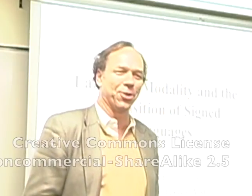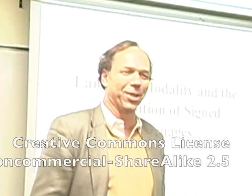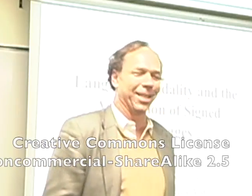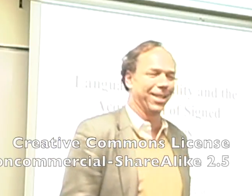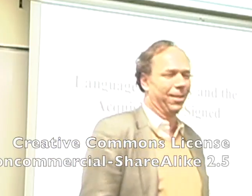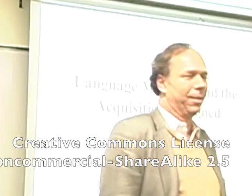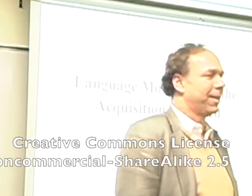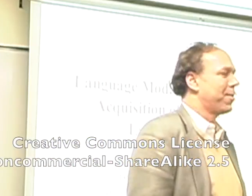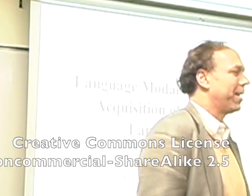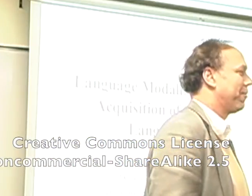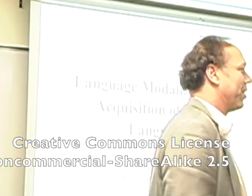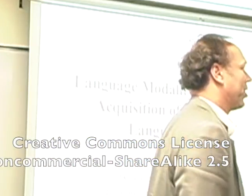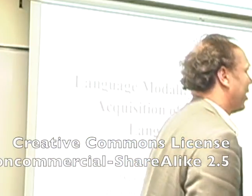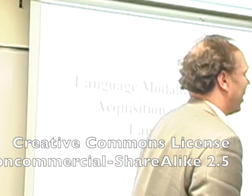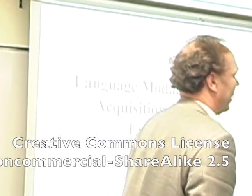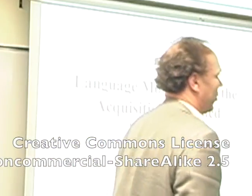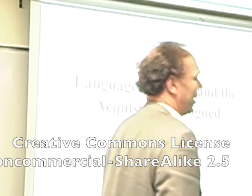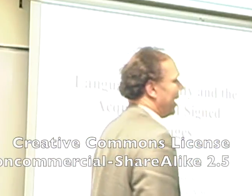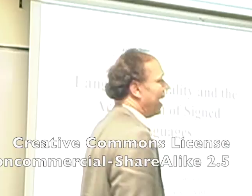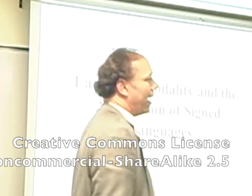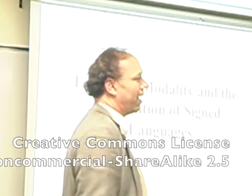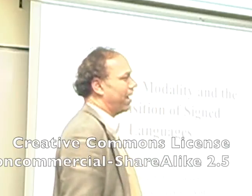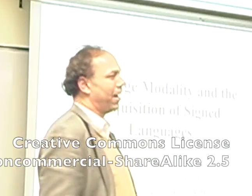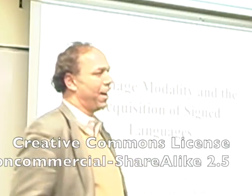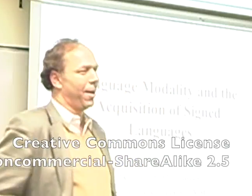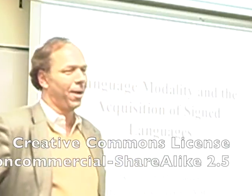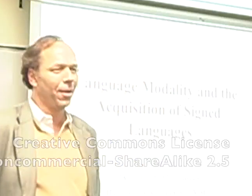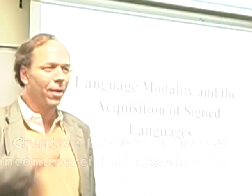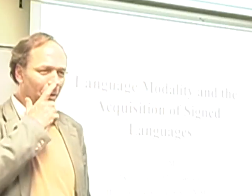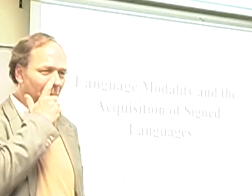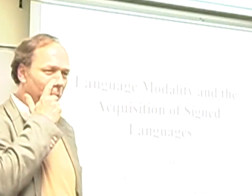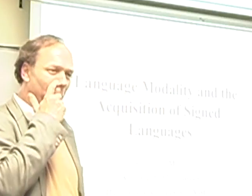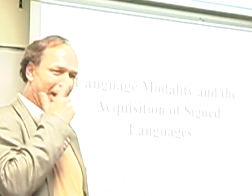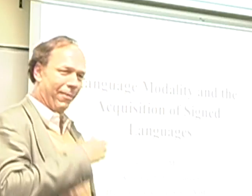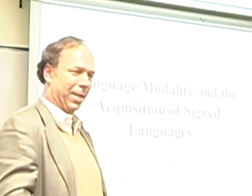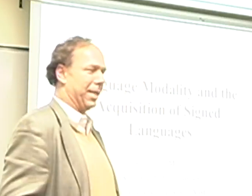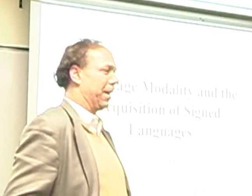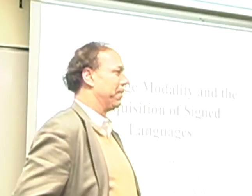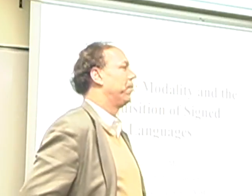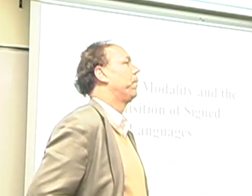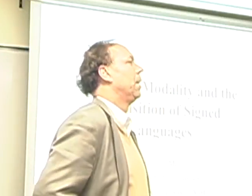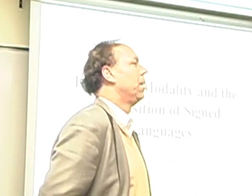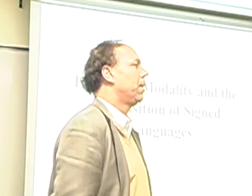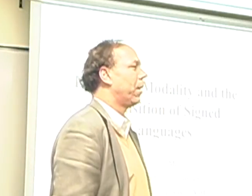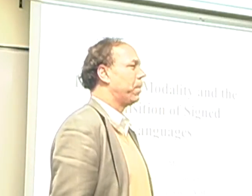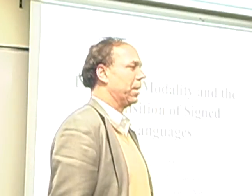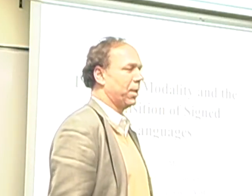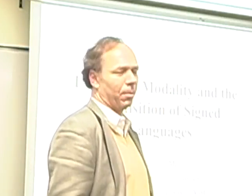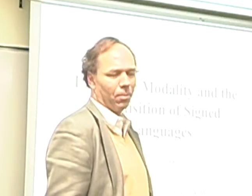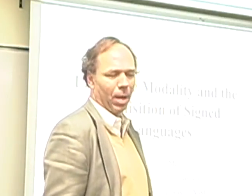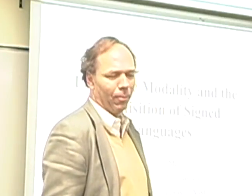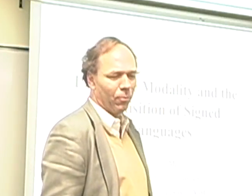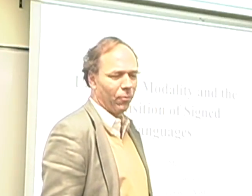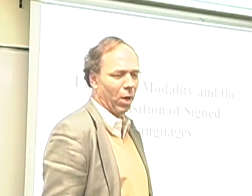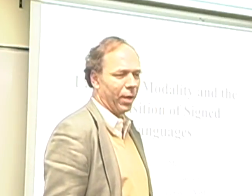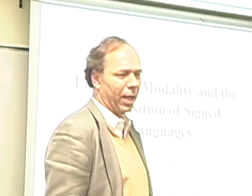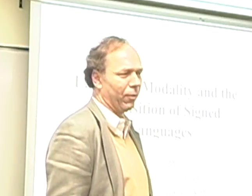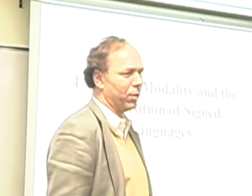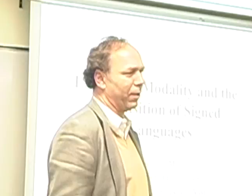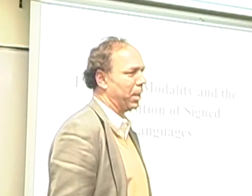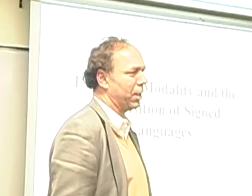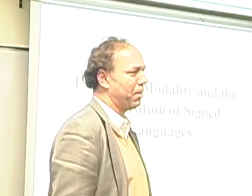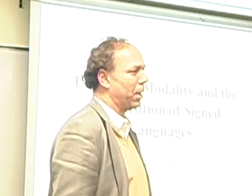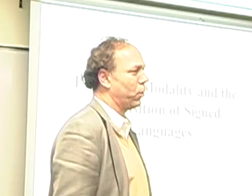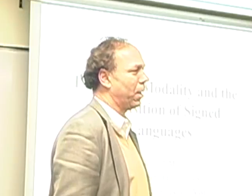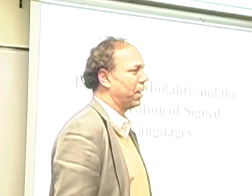while, unfortunately, and I studied French in college. And although I haven't, I'm very